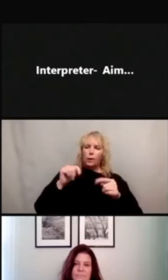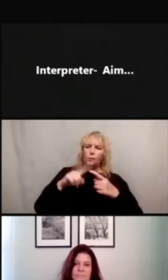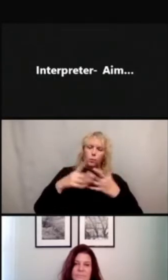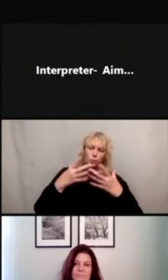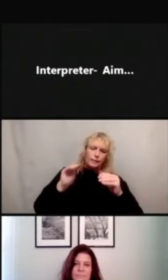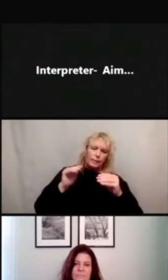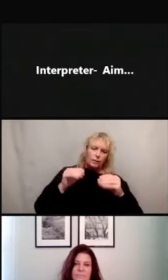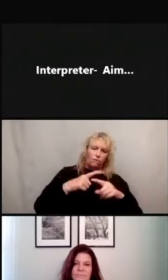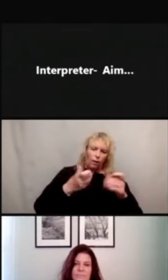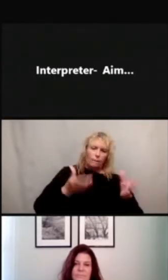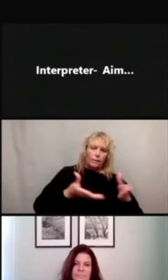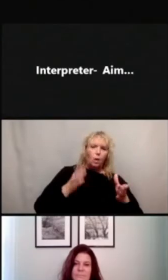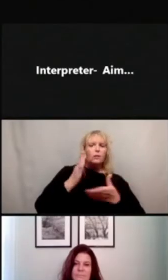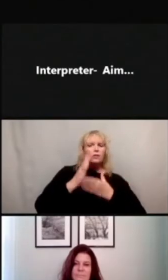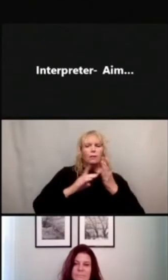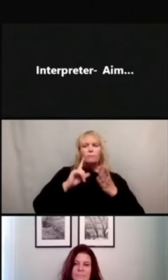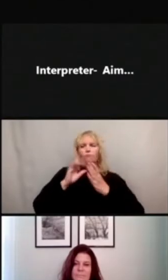practitioners.